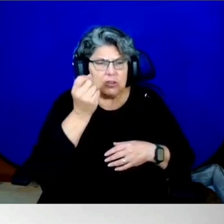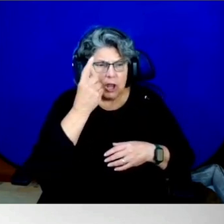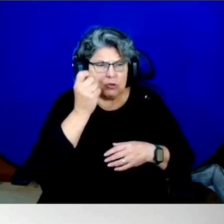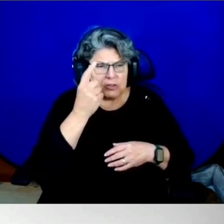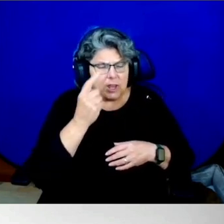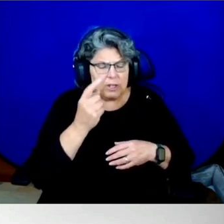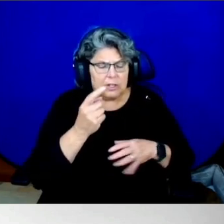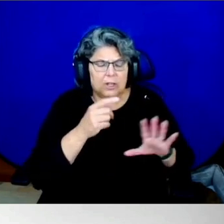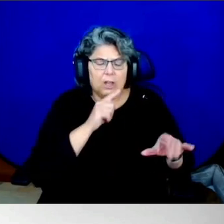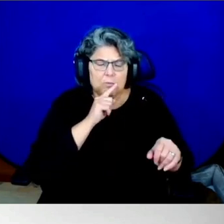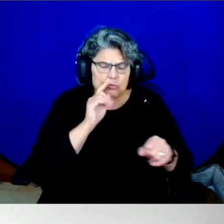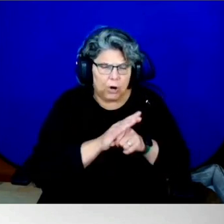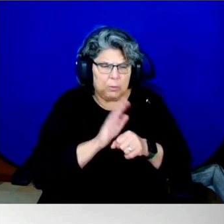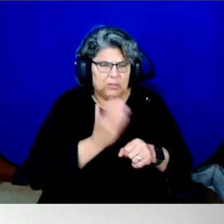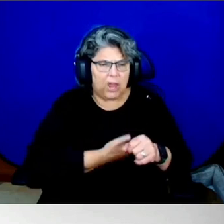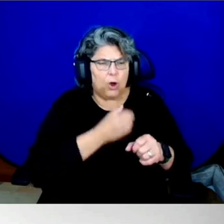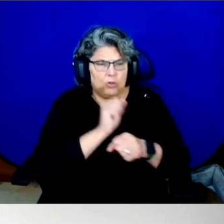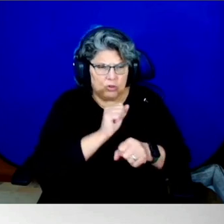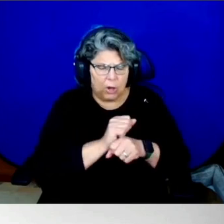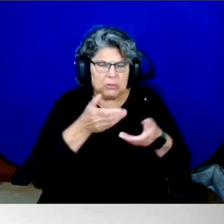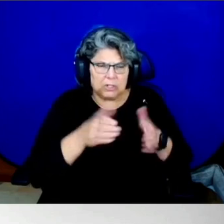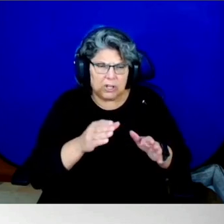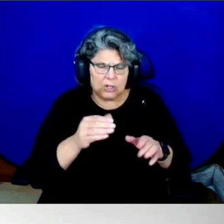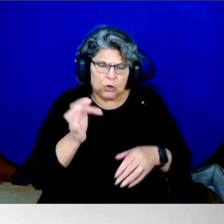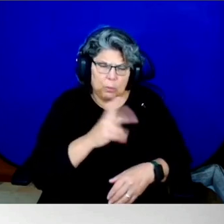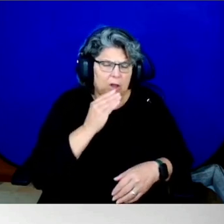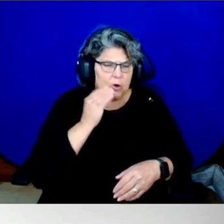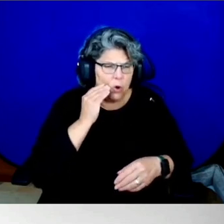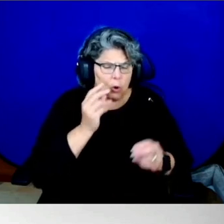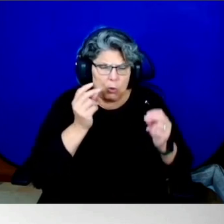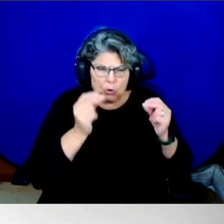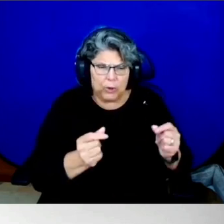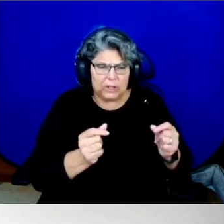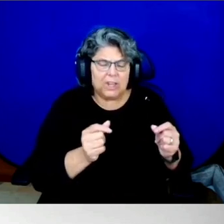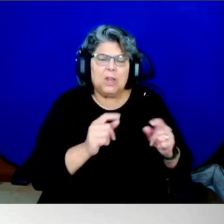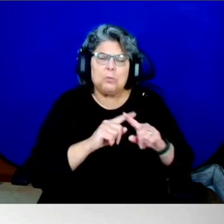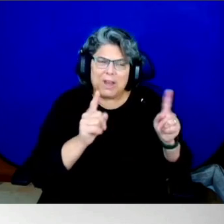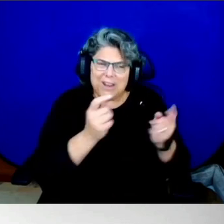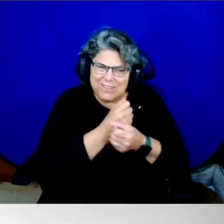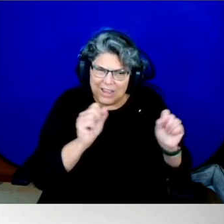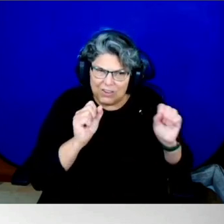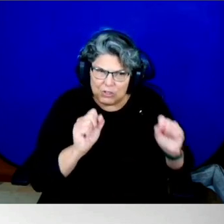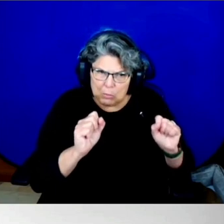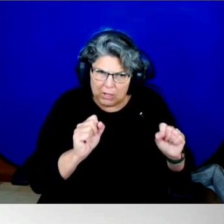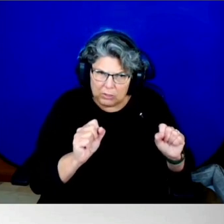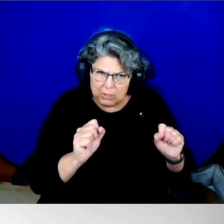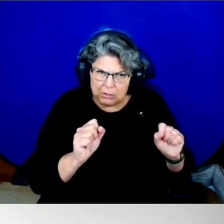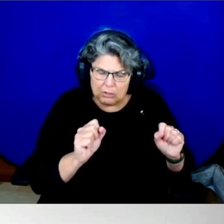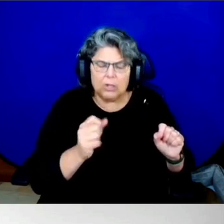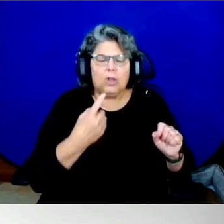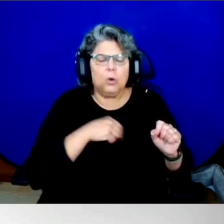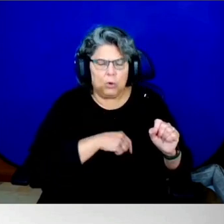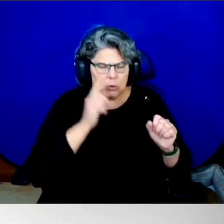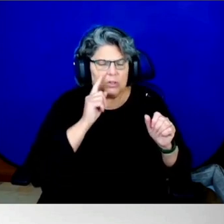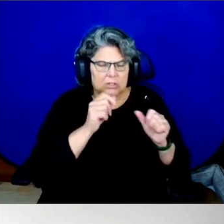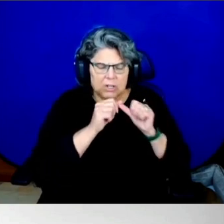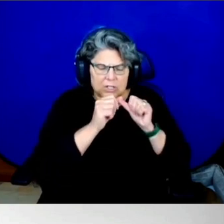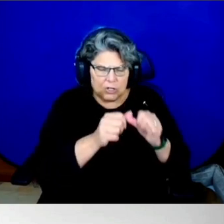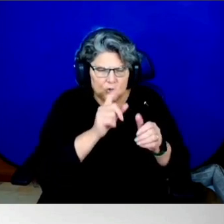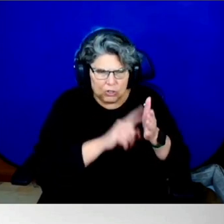assure you our job is to get you home quickly and safely as possible. We will continue to assess daily the status of the